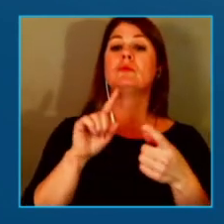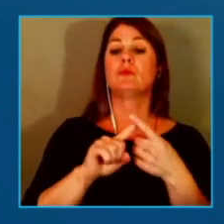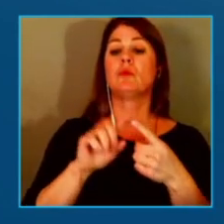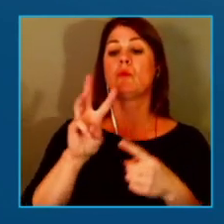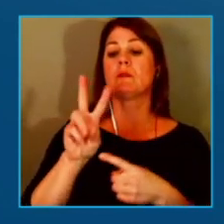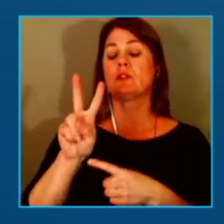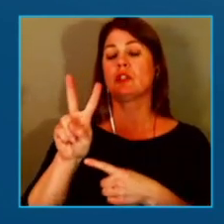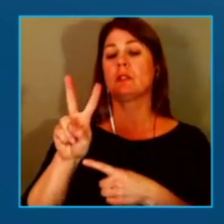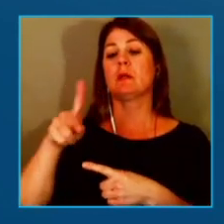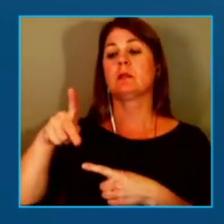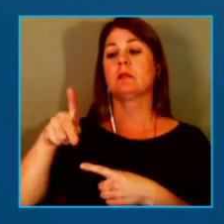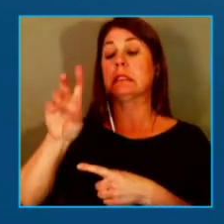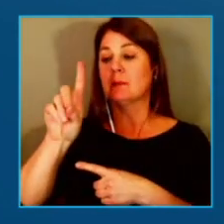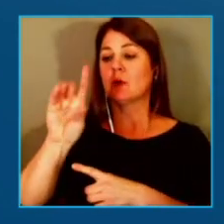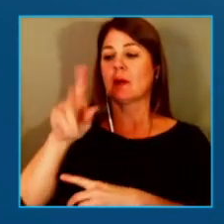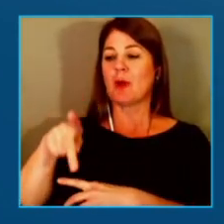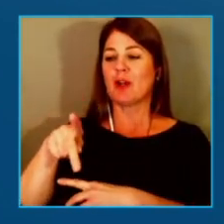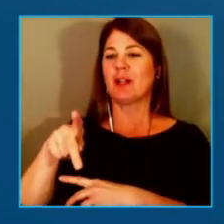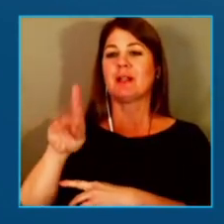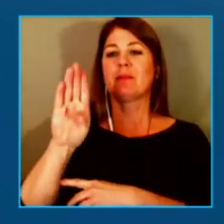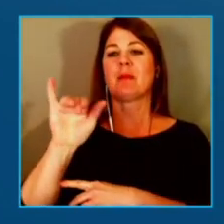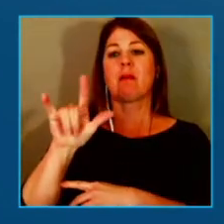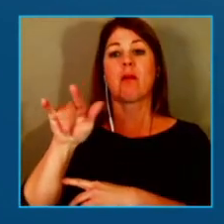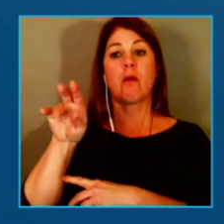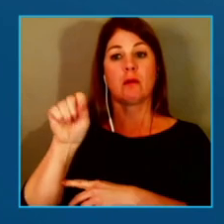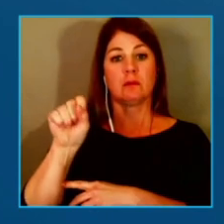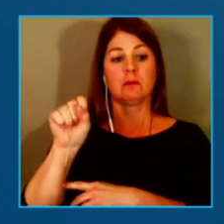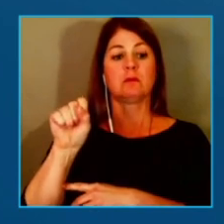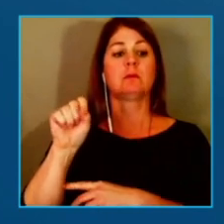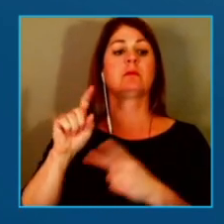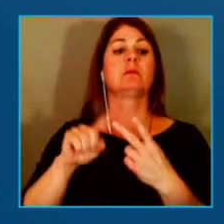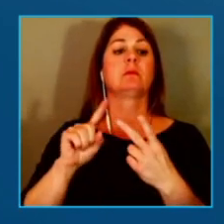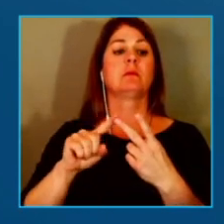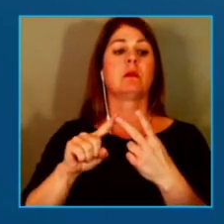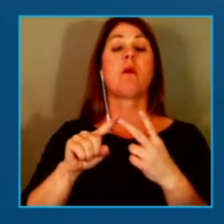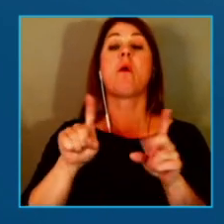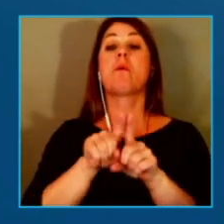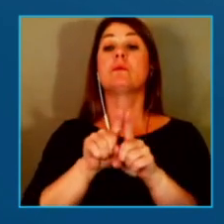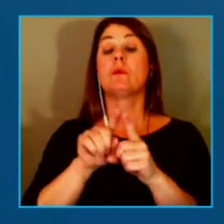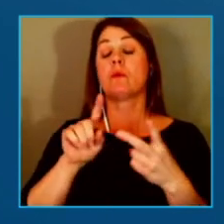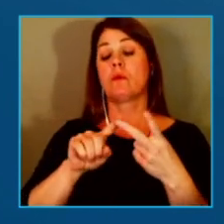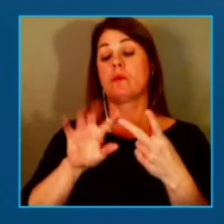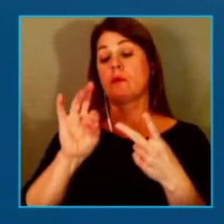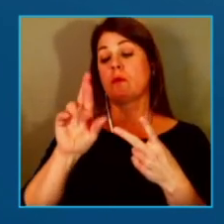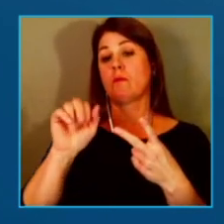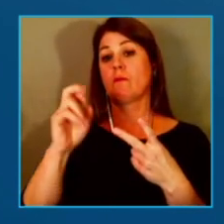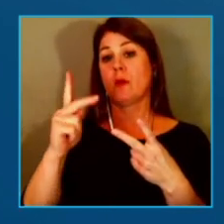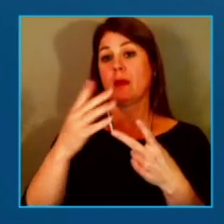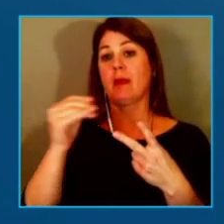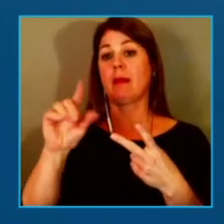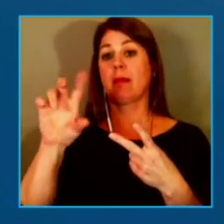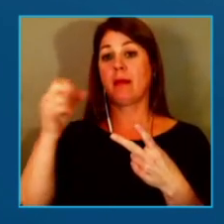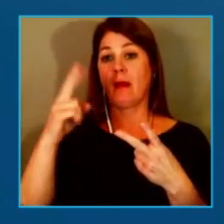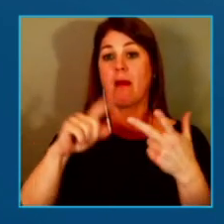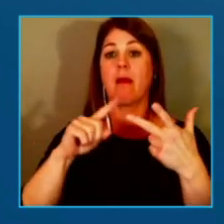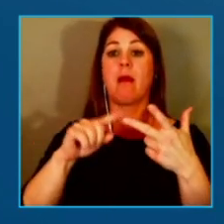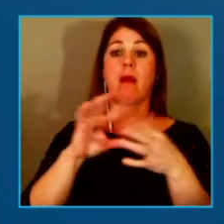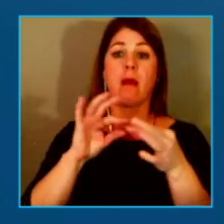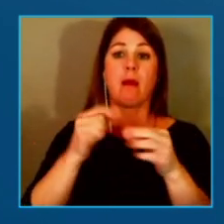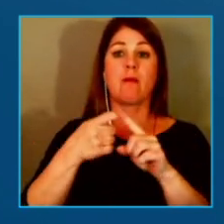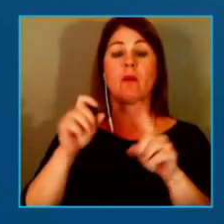a memo from Frank and Leah, and a memo from Ms. Vickers. The last item